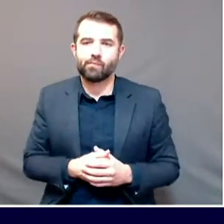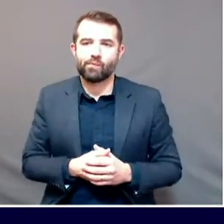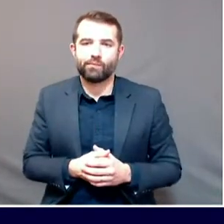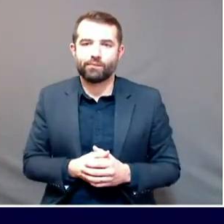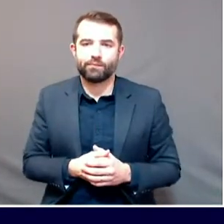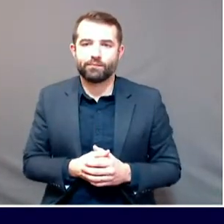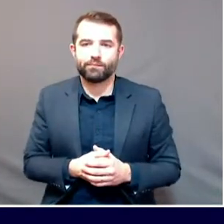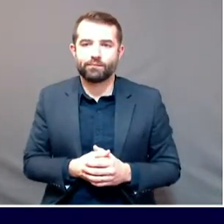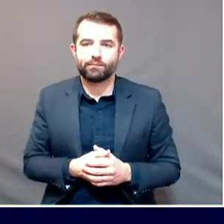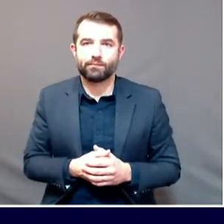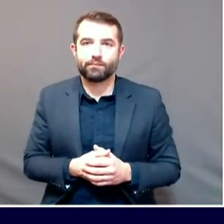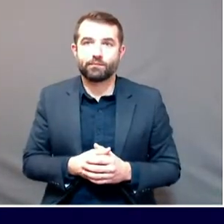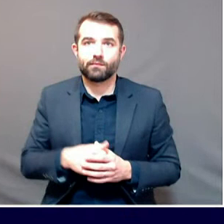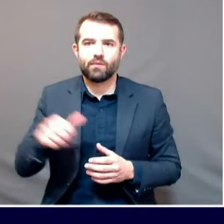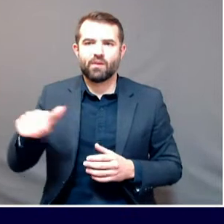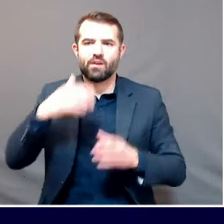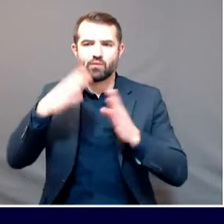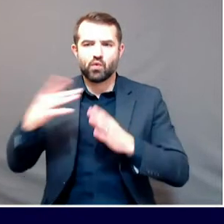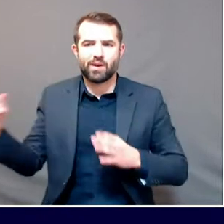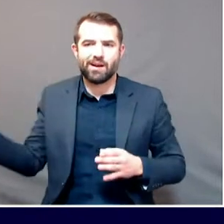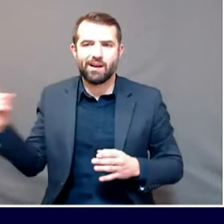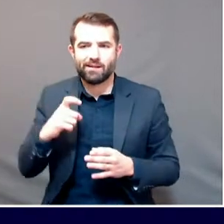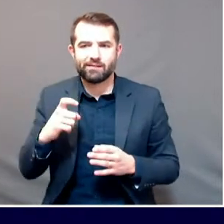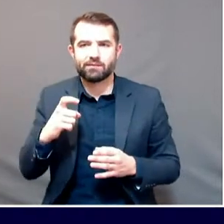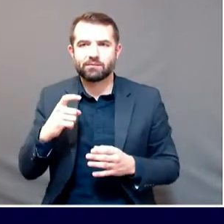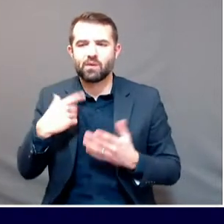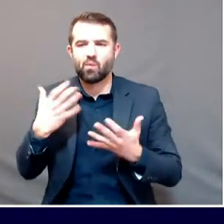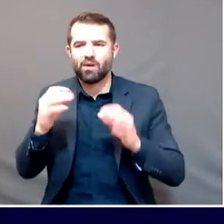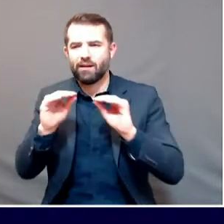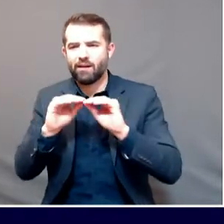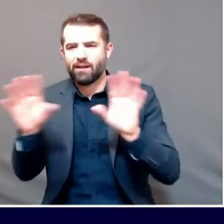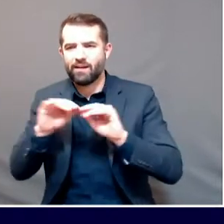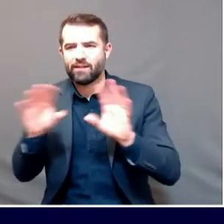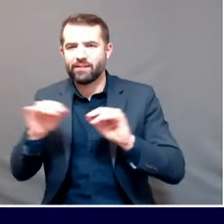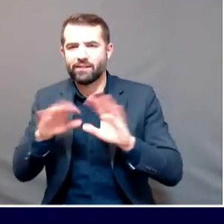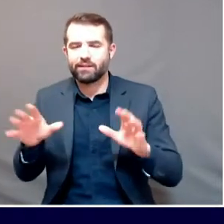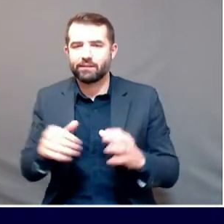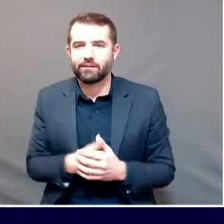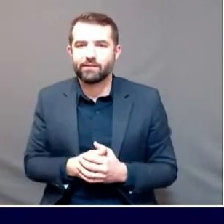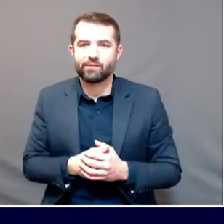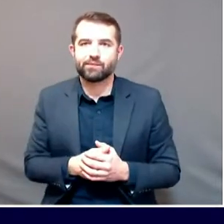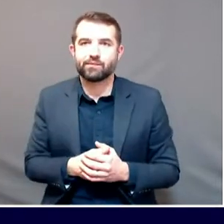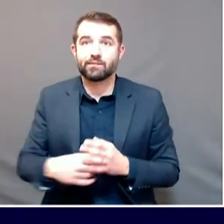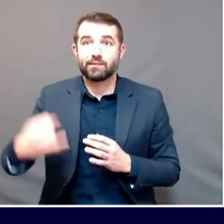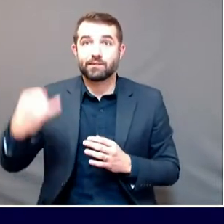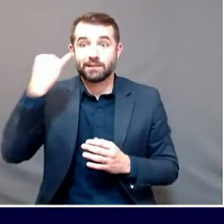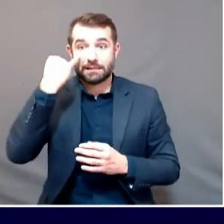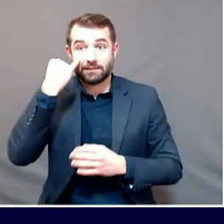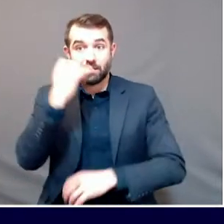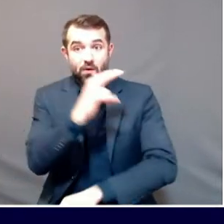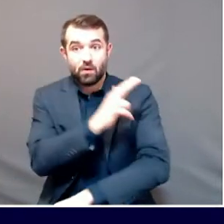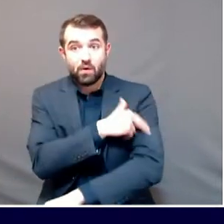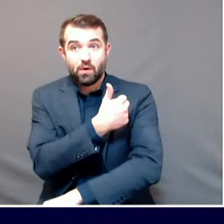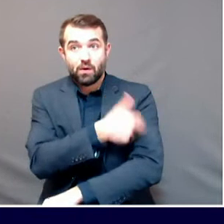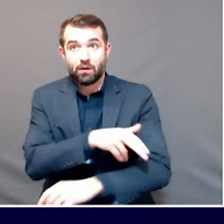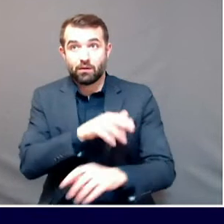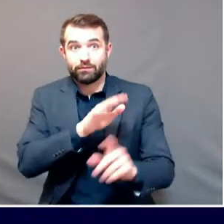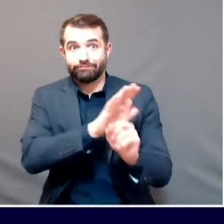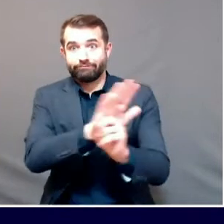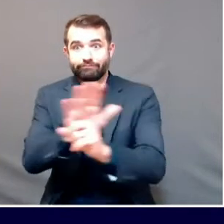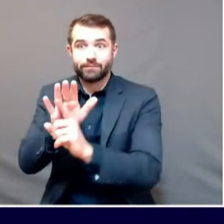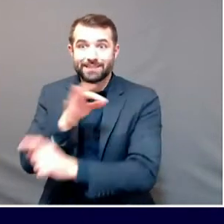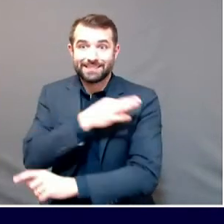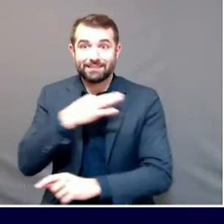asked earlier about that. If workers at the hospitals wear with N95 masks, all of this other